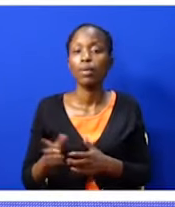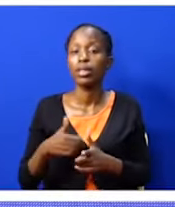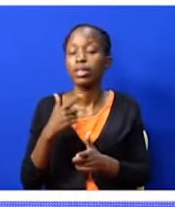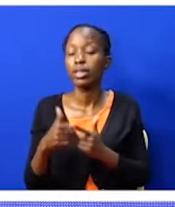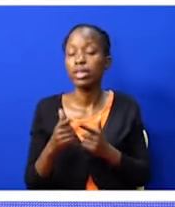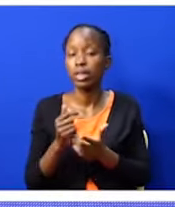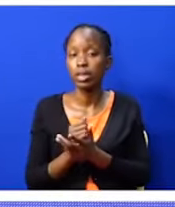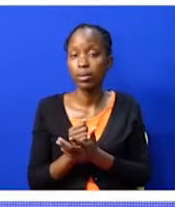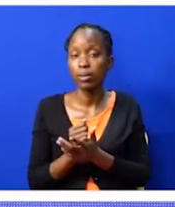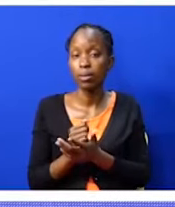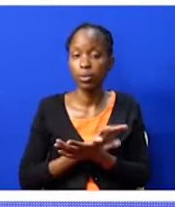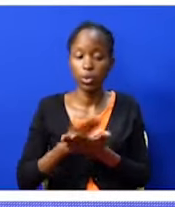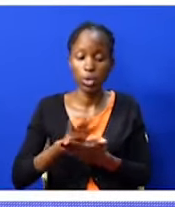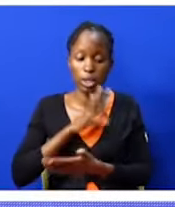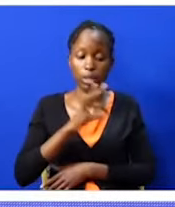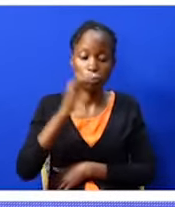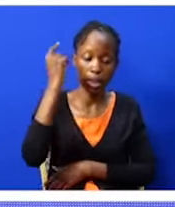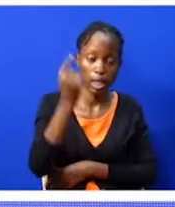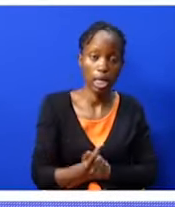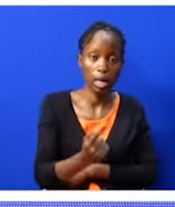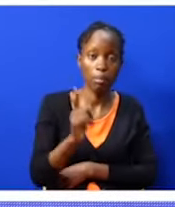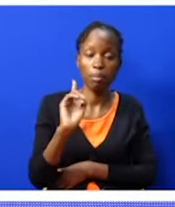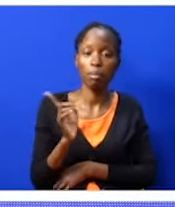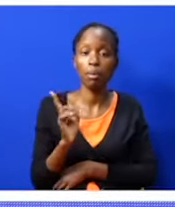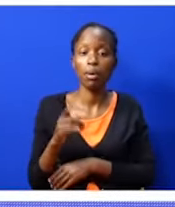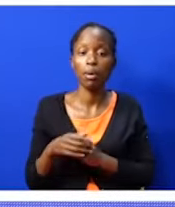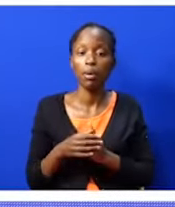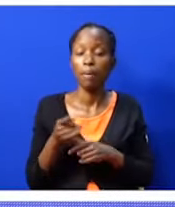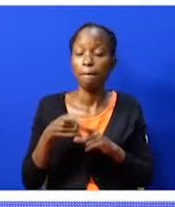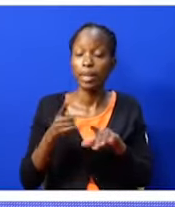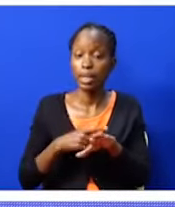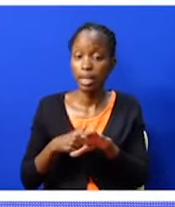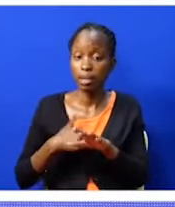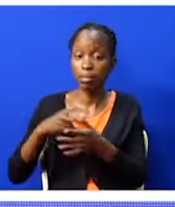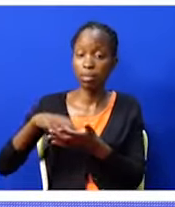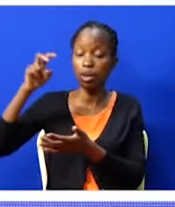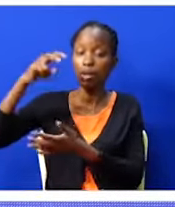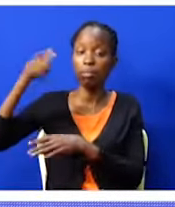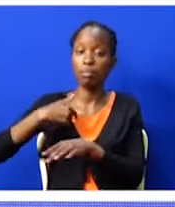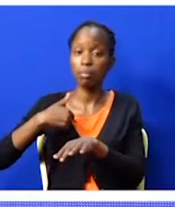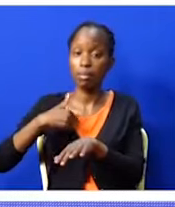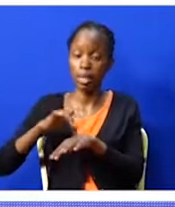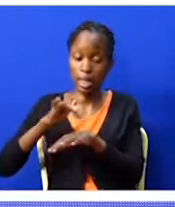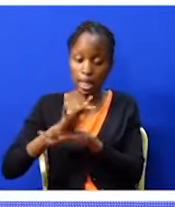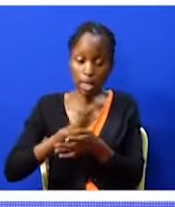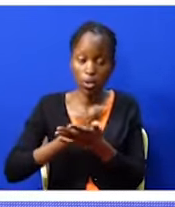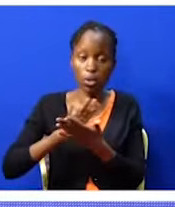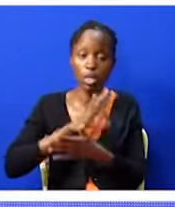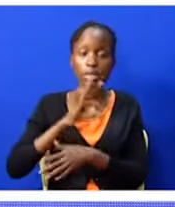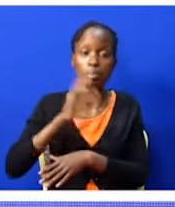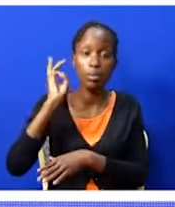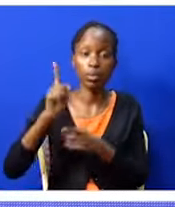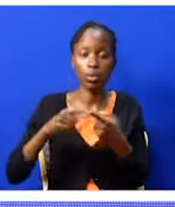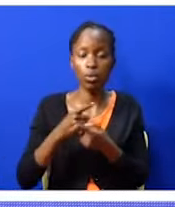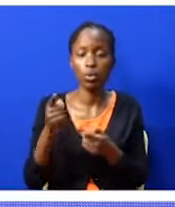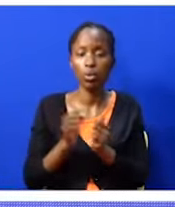advocate will not come to you. But if I go, I'll send him to you. Praise the Lord.